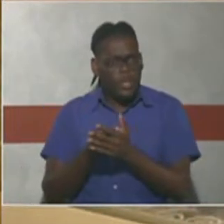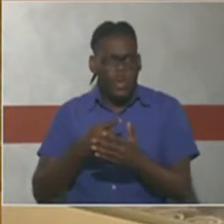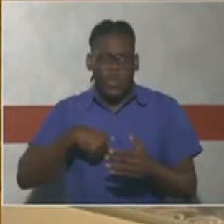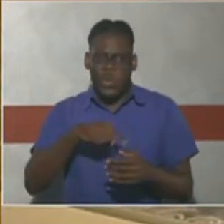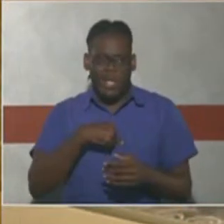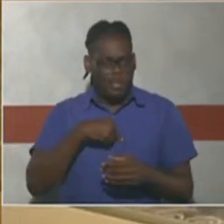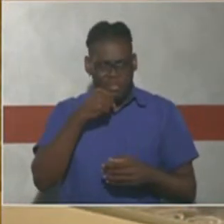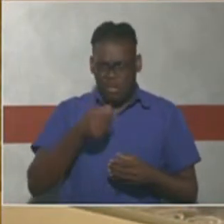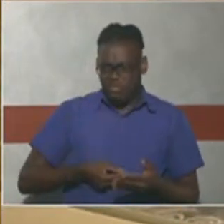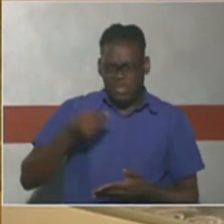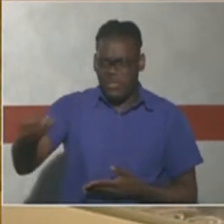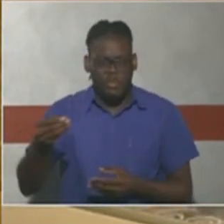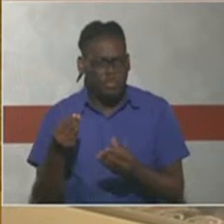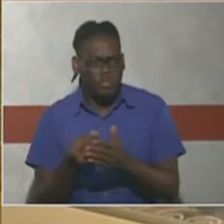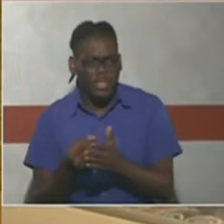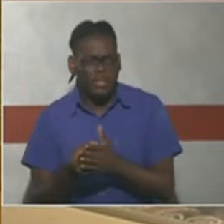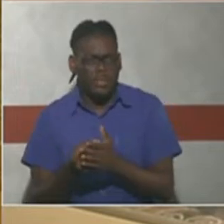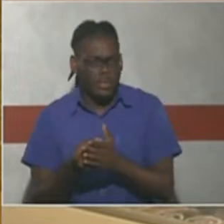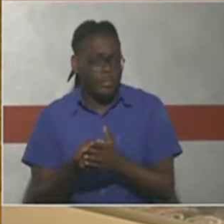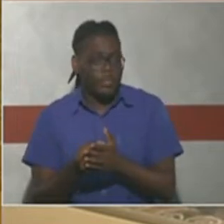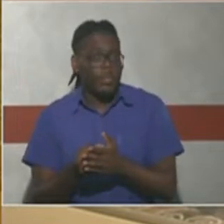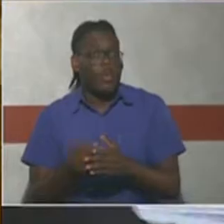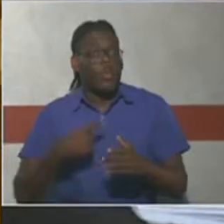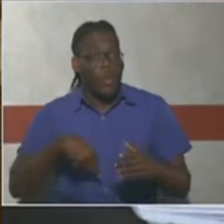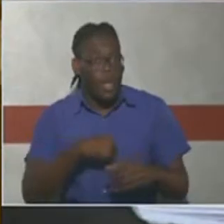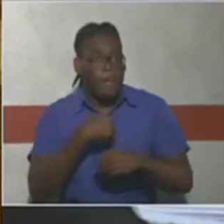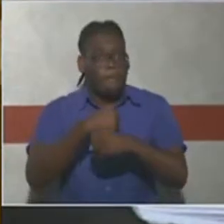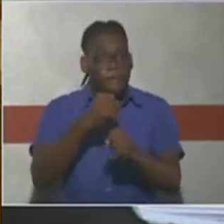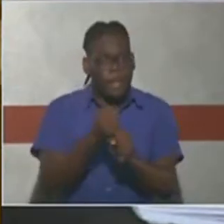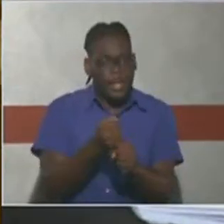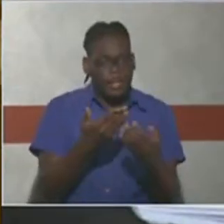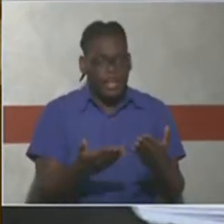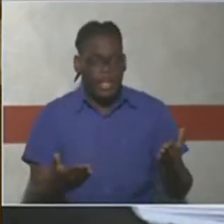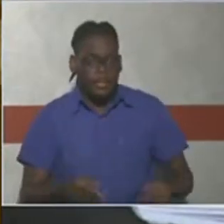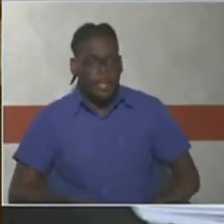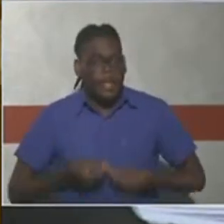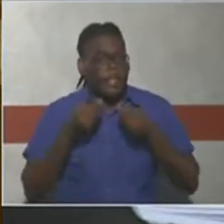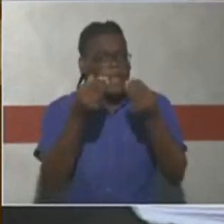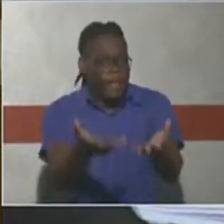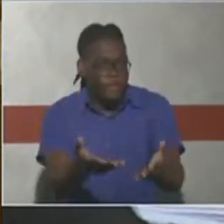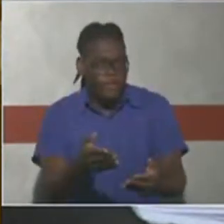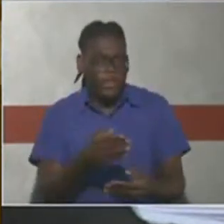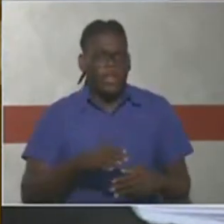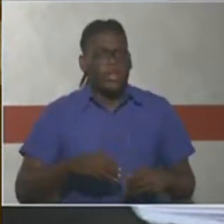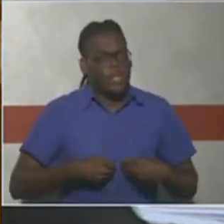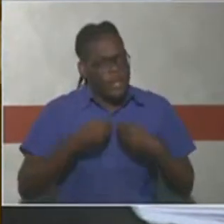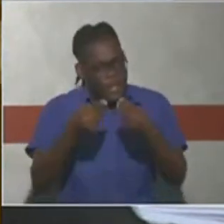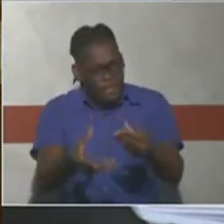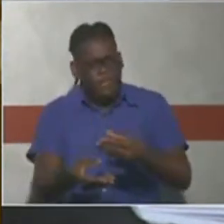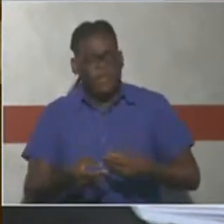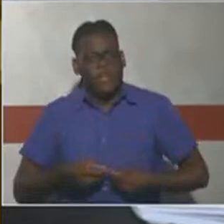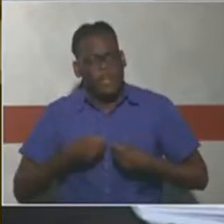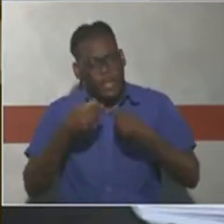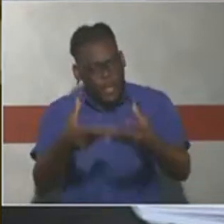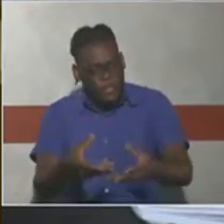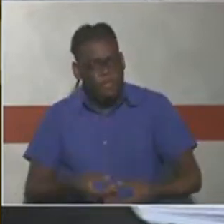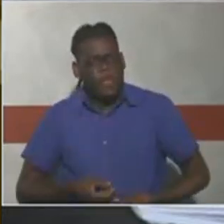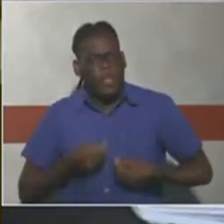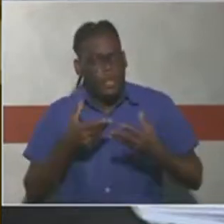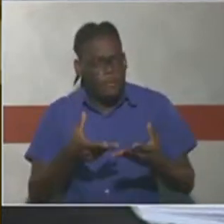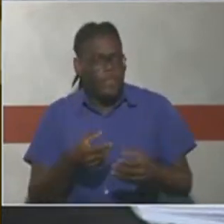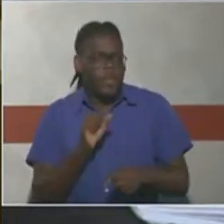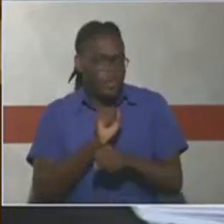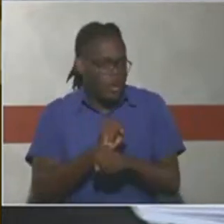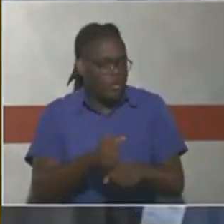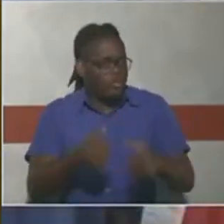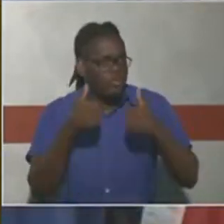come with any assurances that the U.S. can't change their mind or backtrack and reimpose sanctions just as we're about to get the ball rolling?